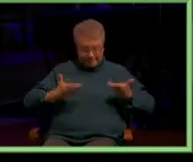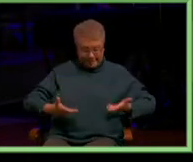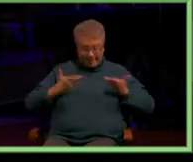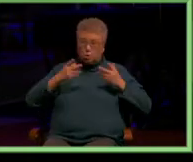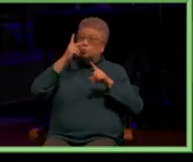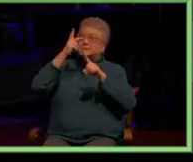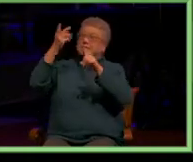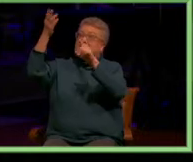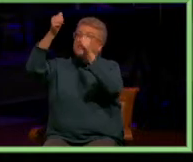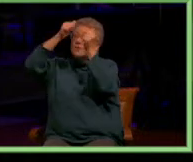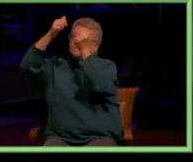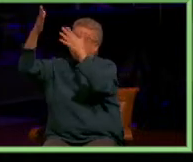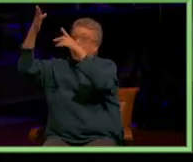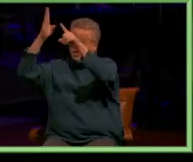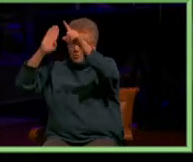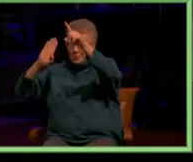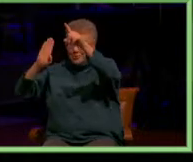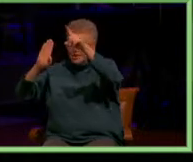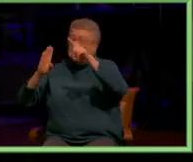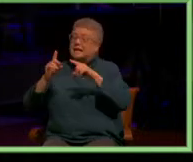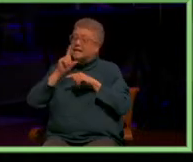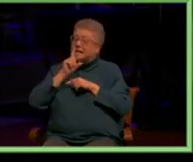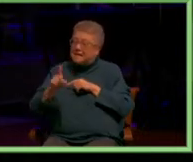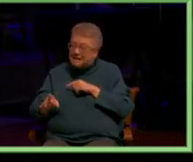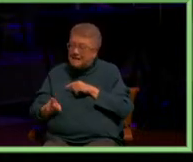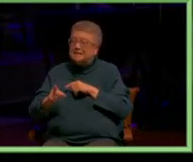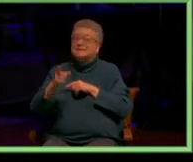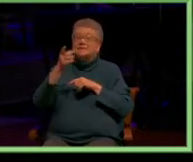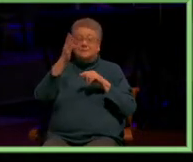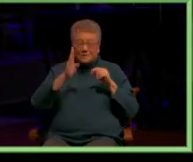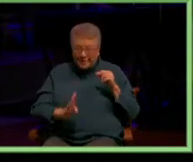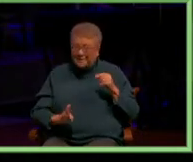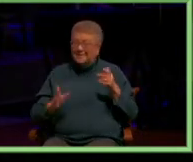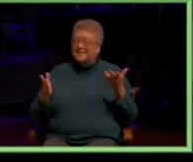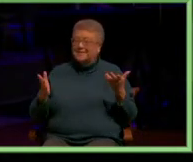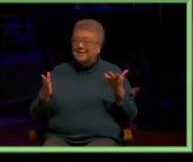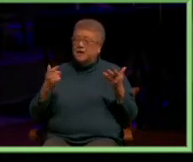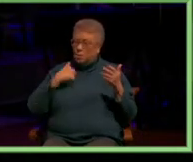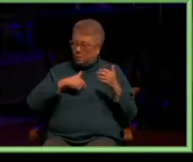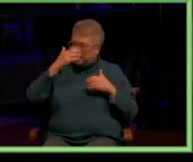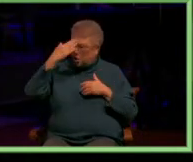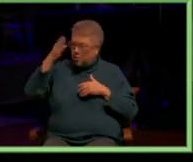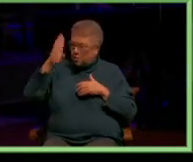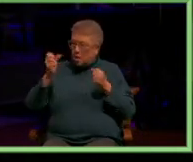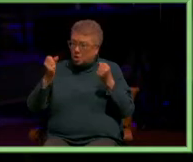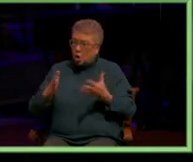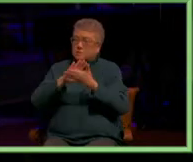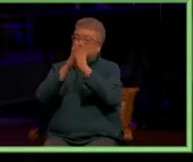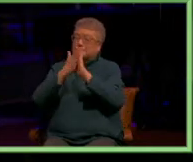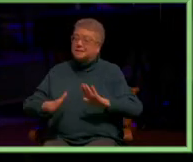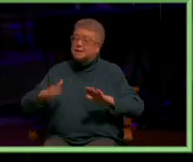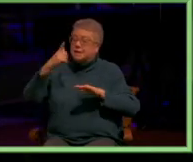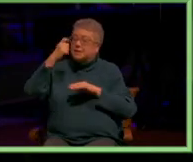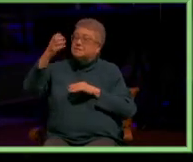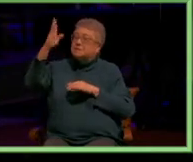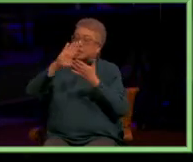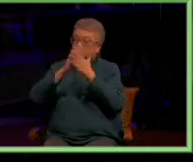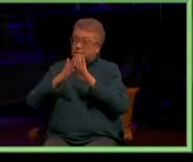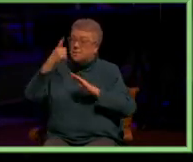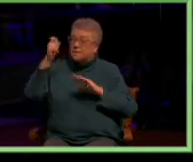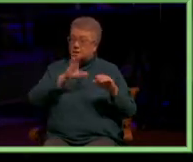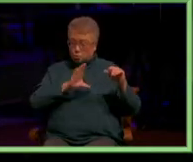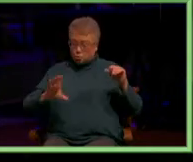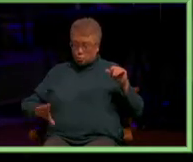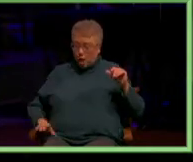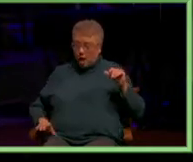tell us he is the very radiance of God. We know that God can bring us peace because God came to bring us peace because Christ